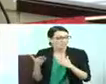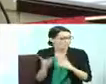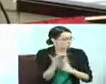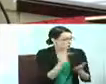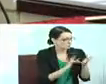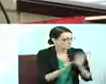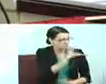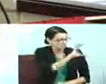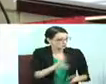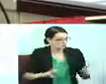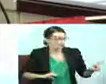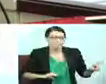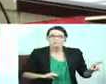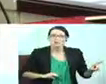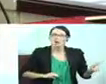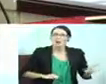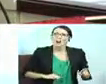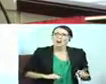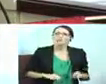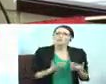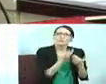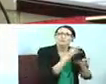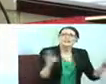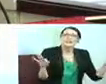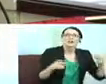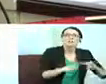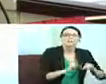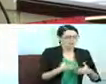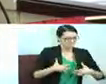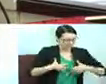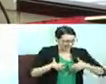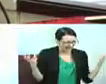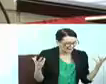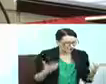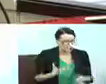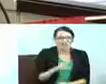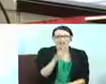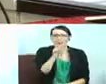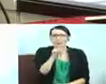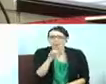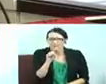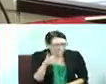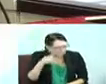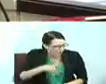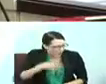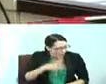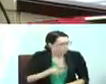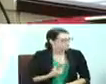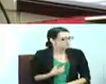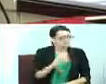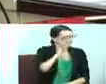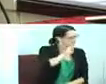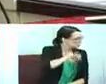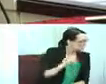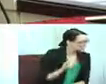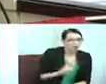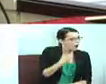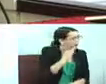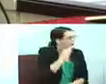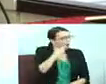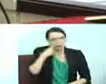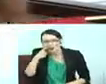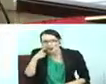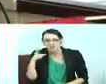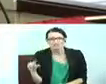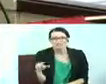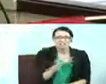rage, anger, lust, adultery, jealousy, addiction, guilt,